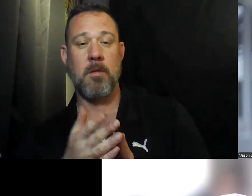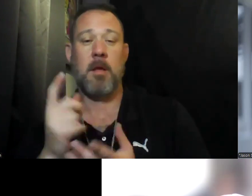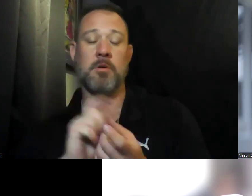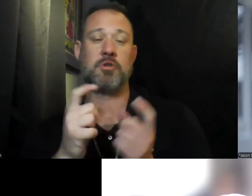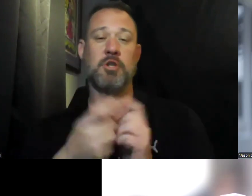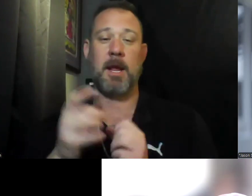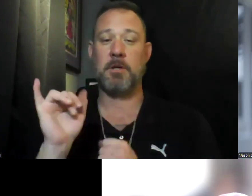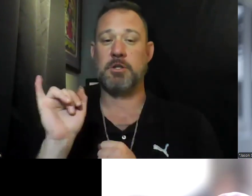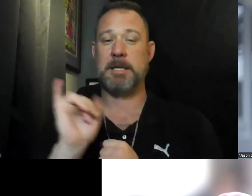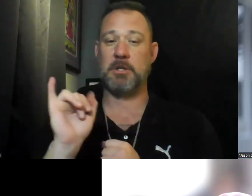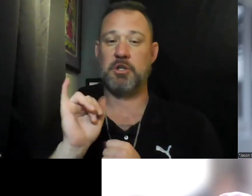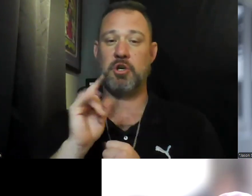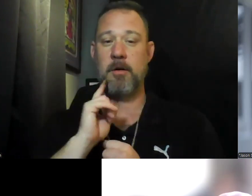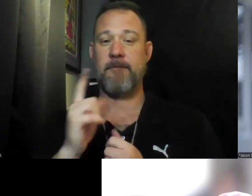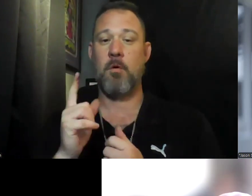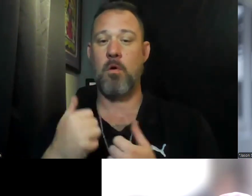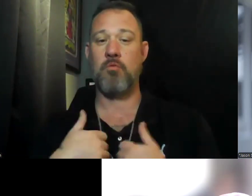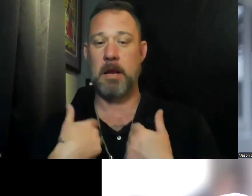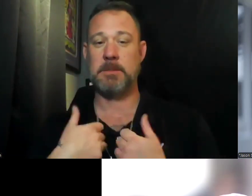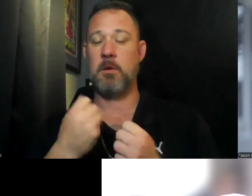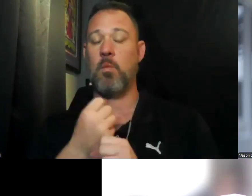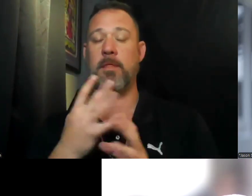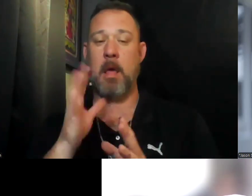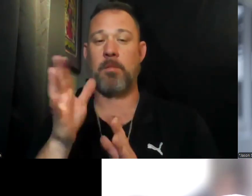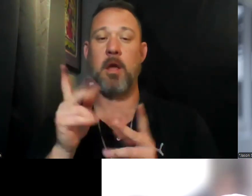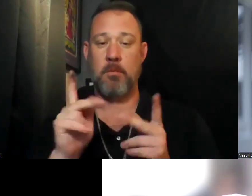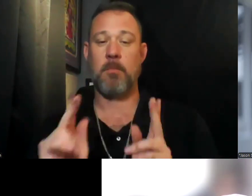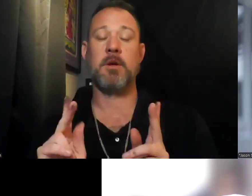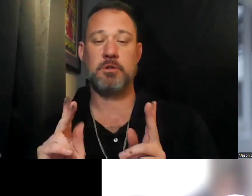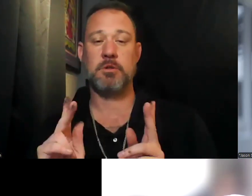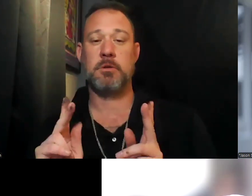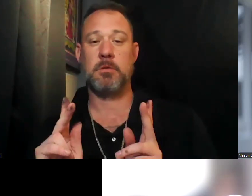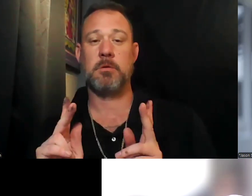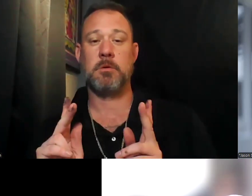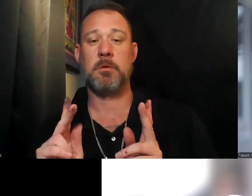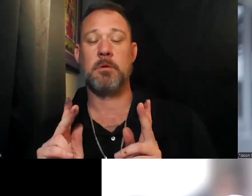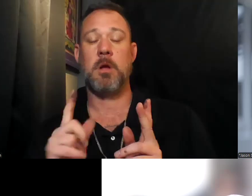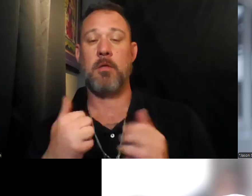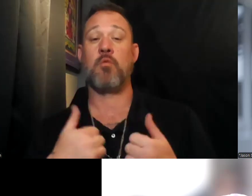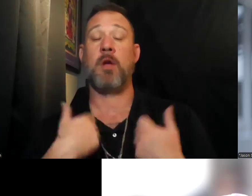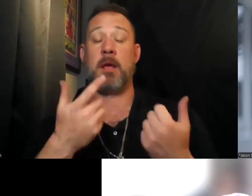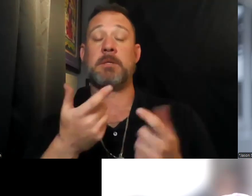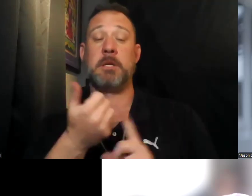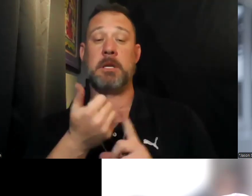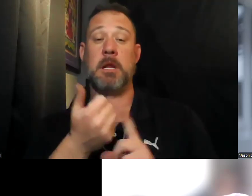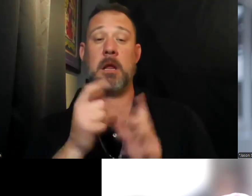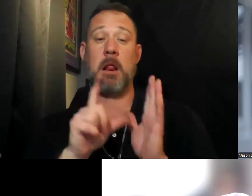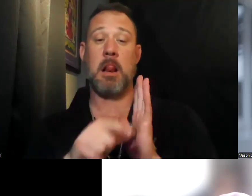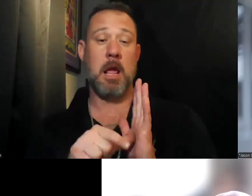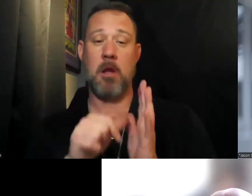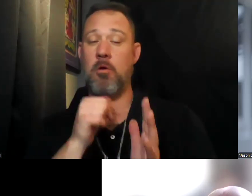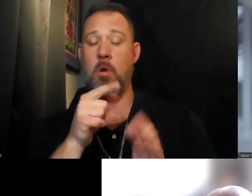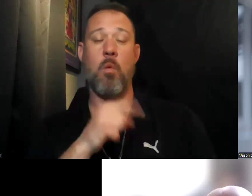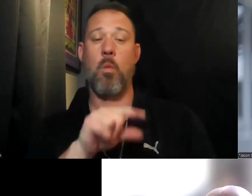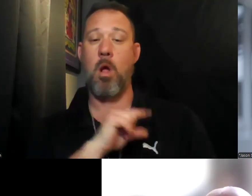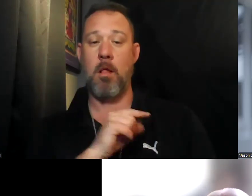insurance for the resident without their consent. And therefore, the resident later on, do not qualify